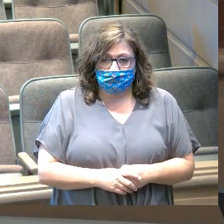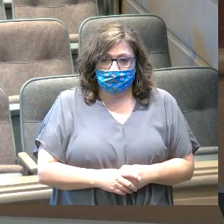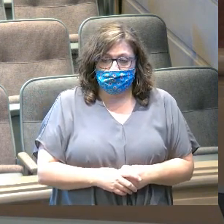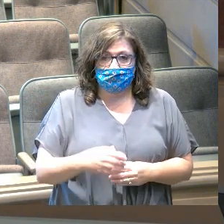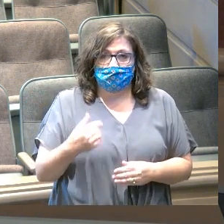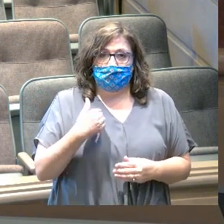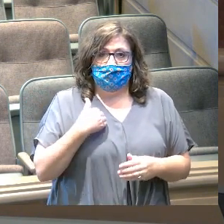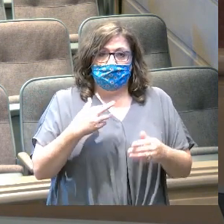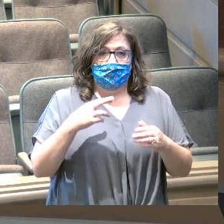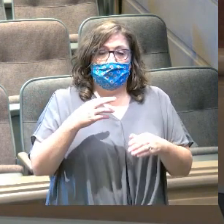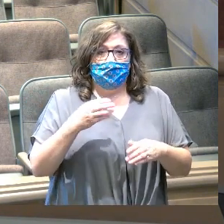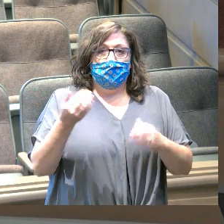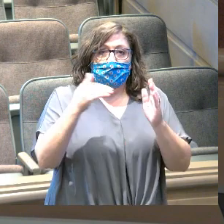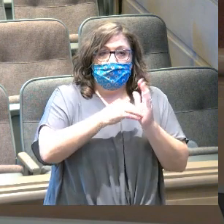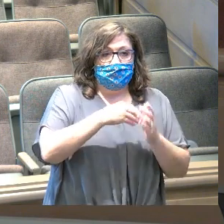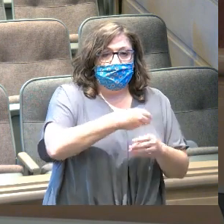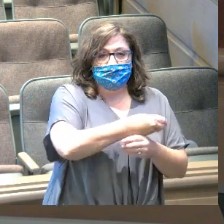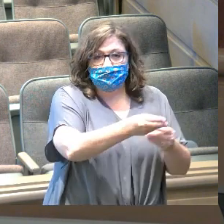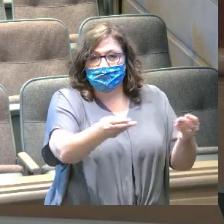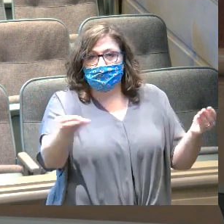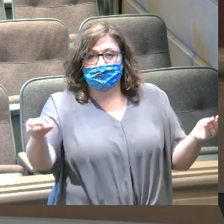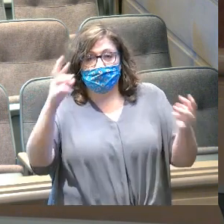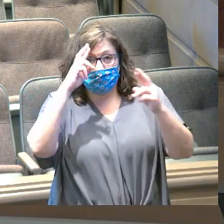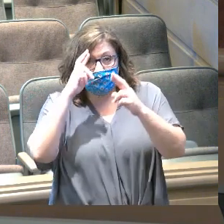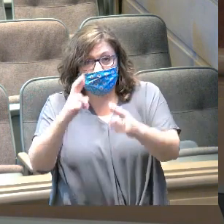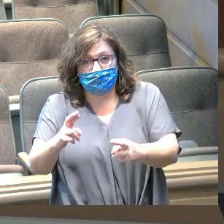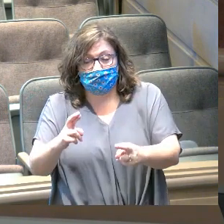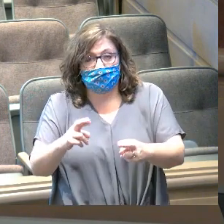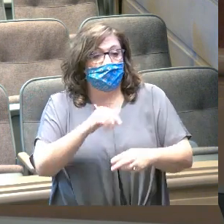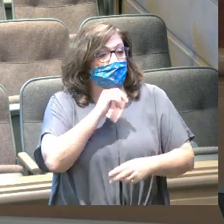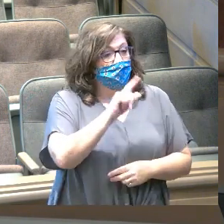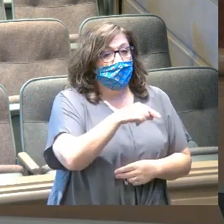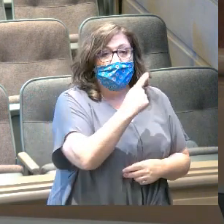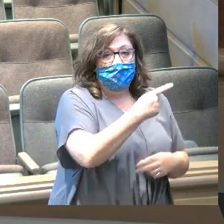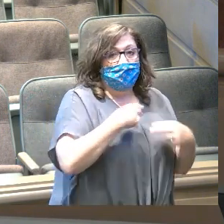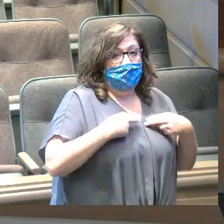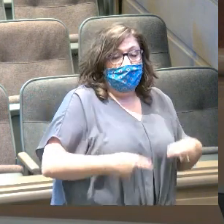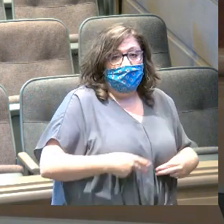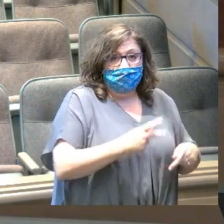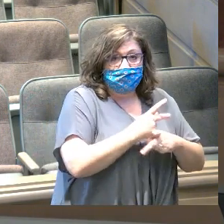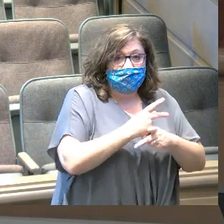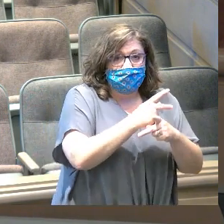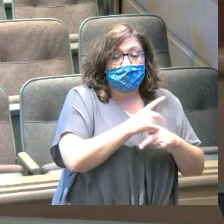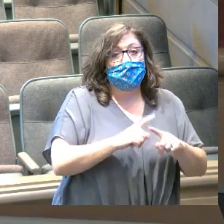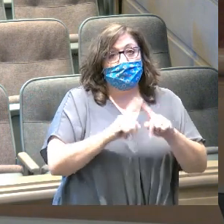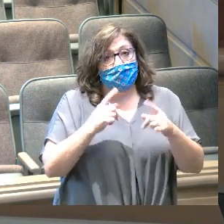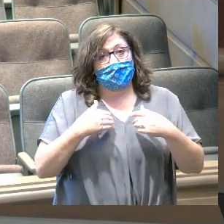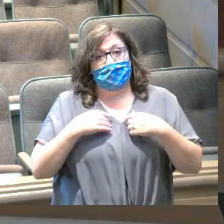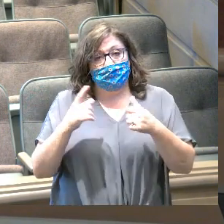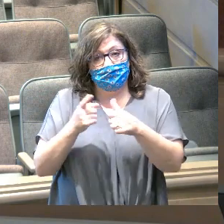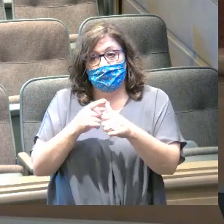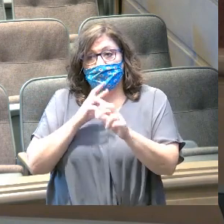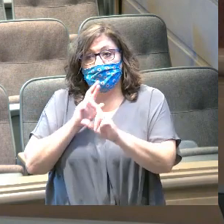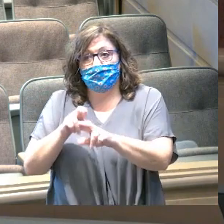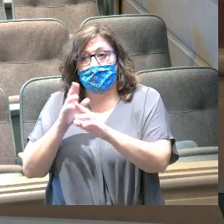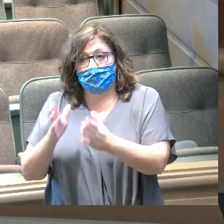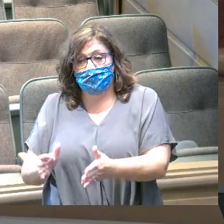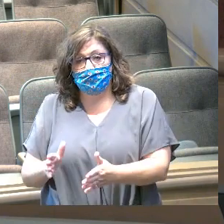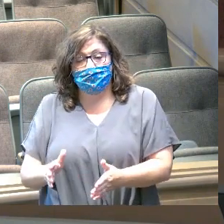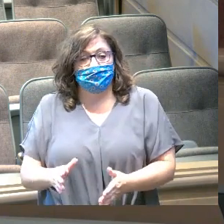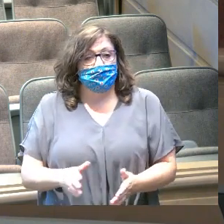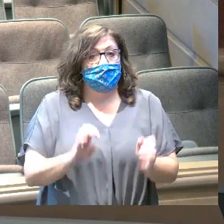redistribution of respect. But not only healthcare professionals, first responders, emergency medical